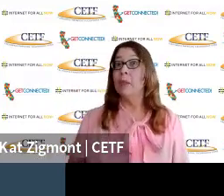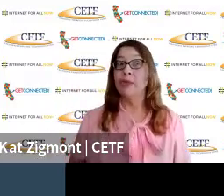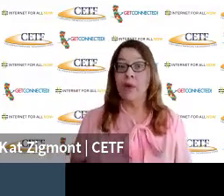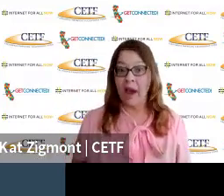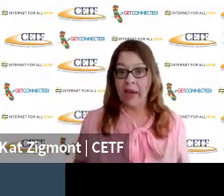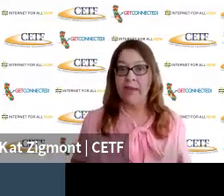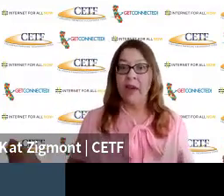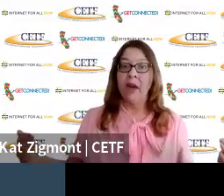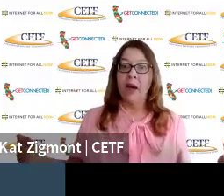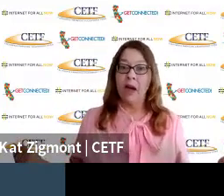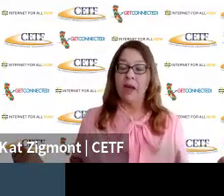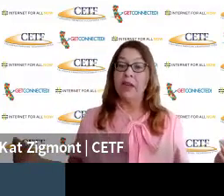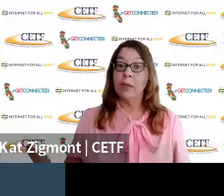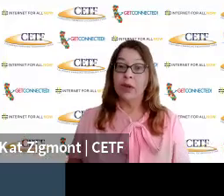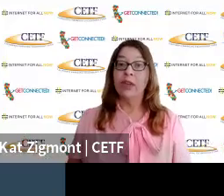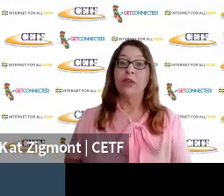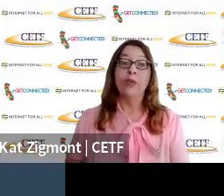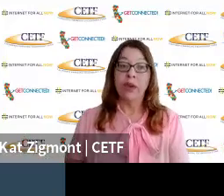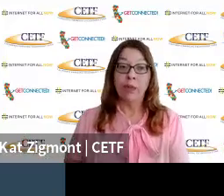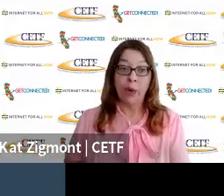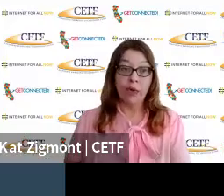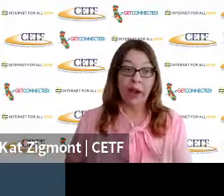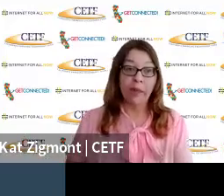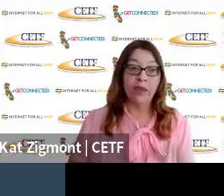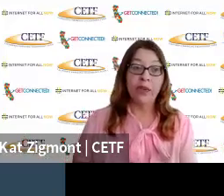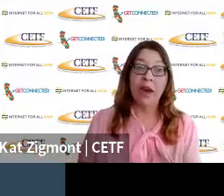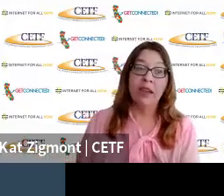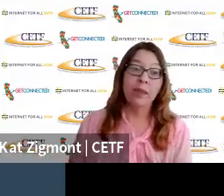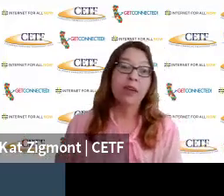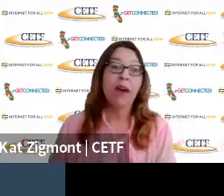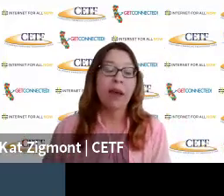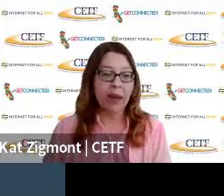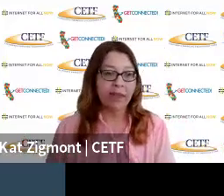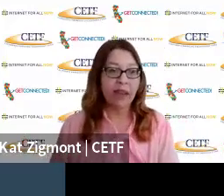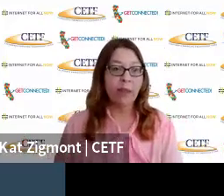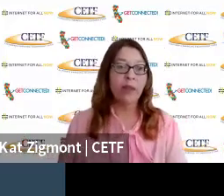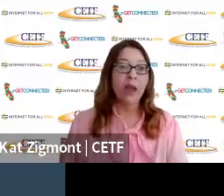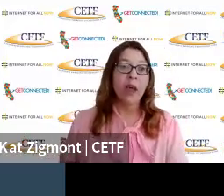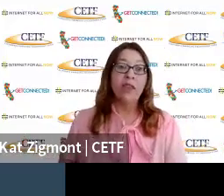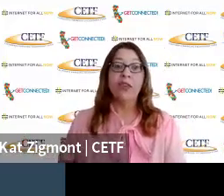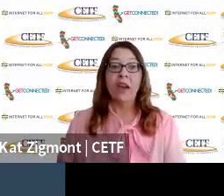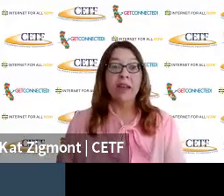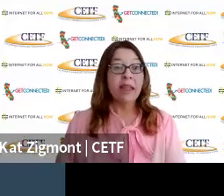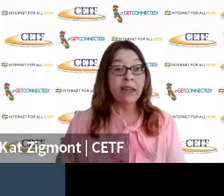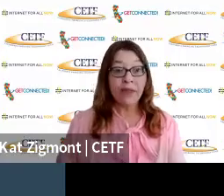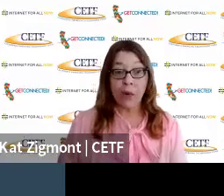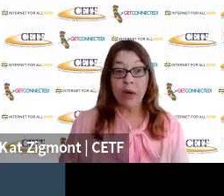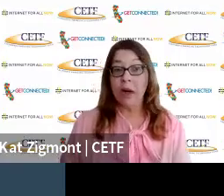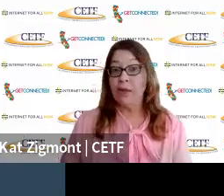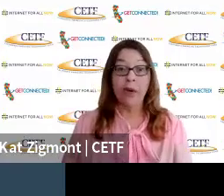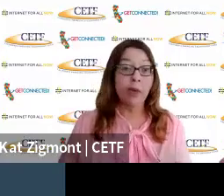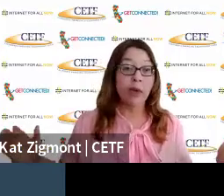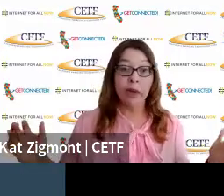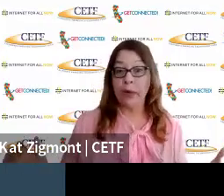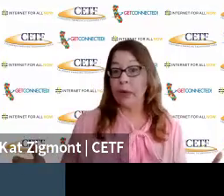that help drive the community to their programs. So that has been of high benefit. There's a need